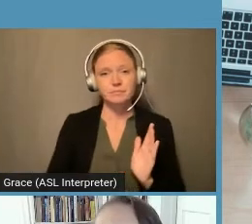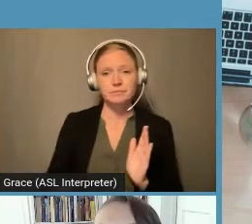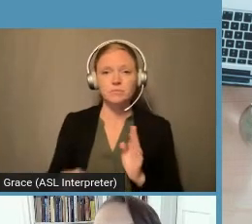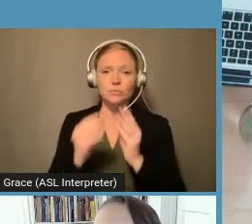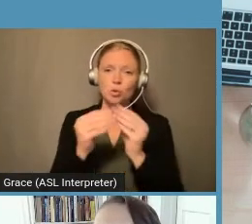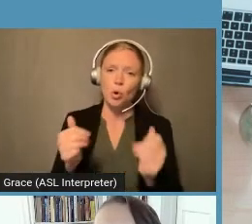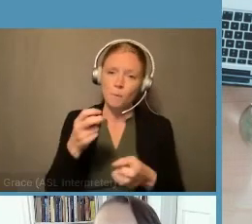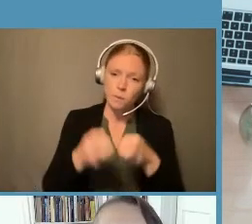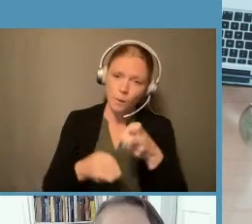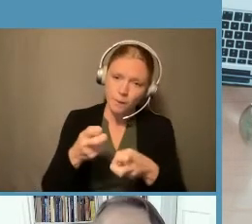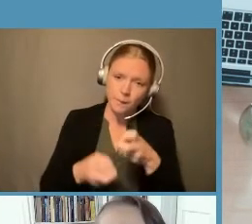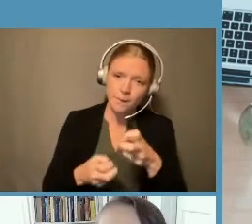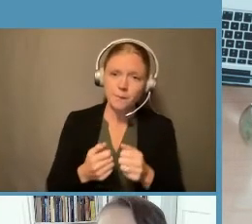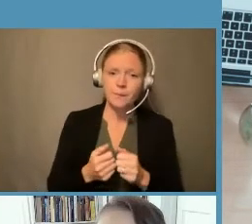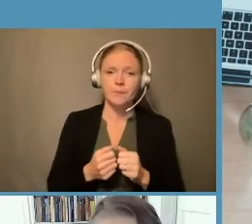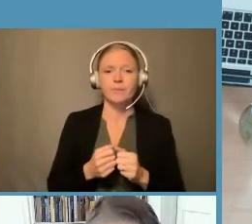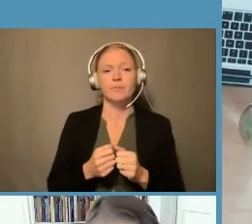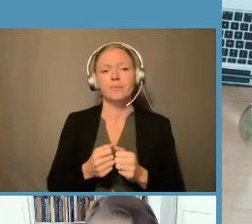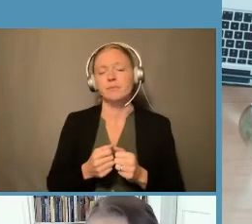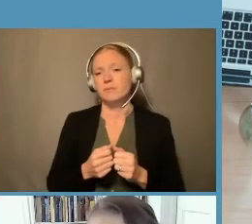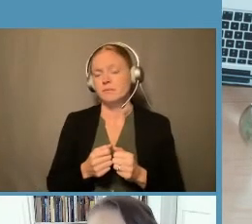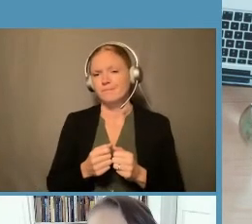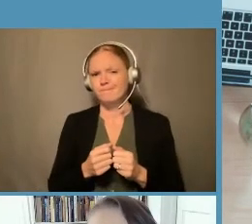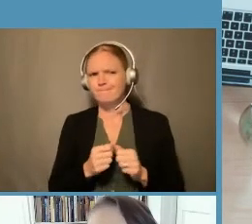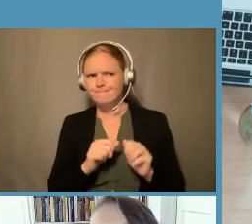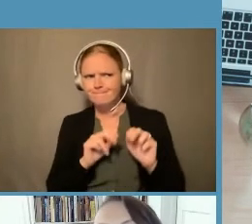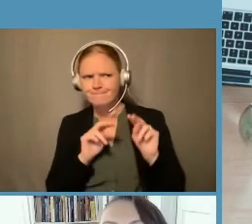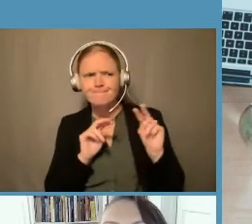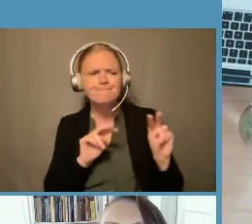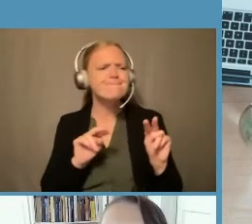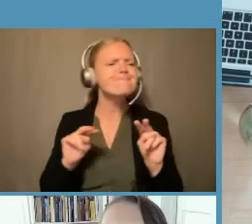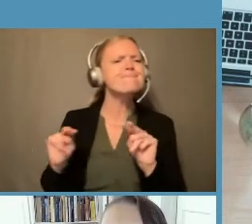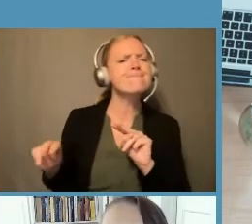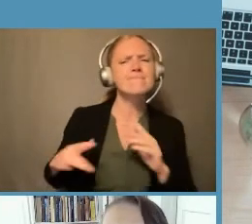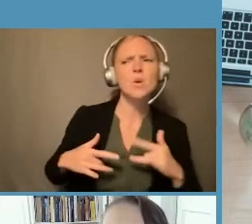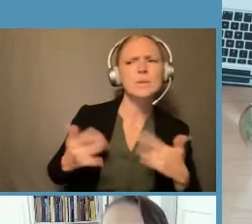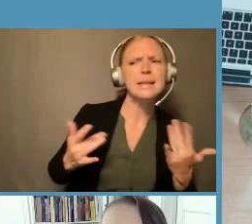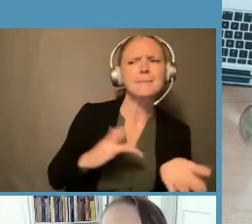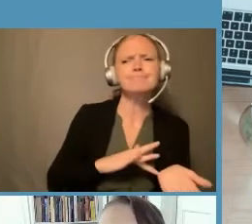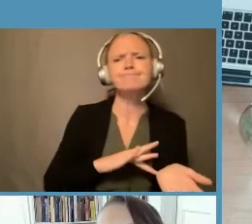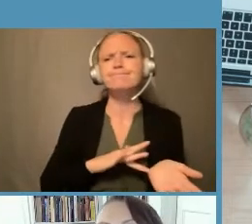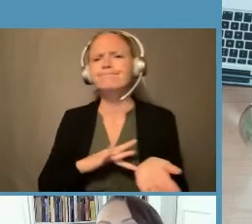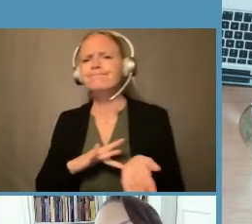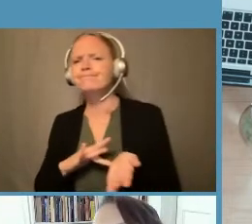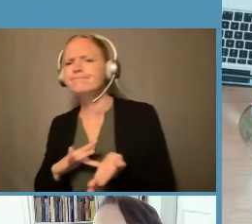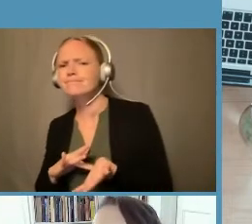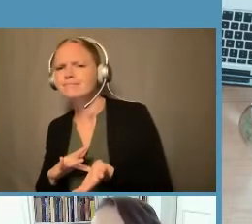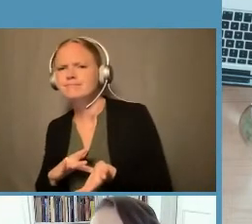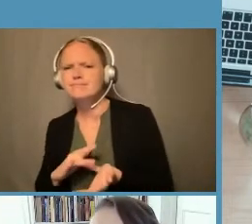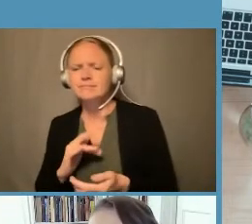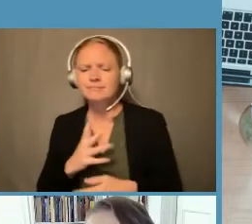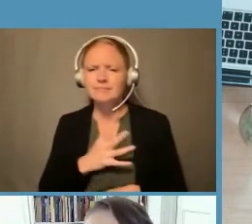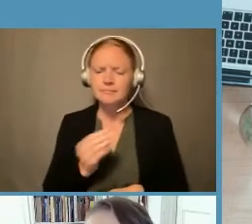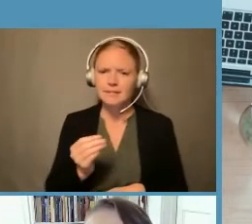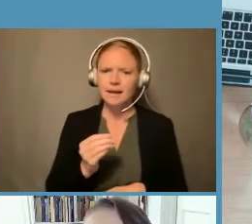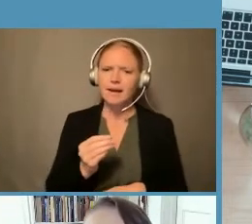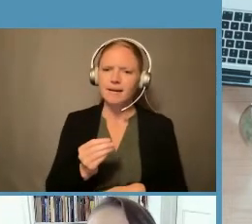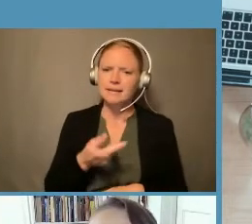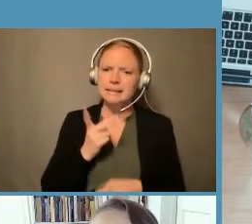the problems, keep an eye on what's happening, kind of live with it as top of mind.